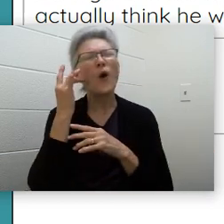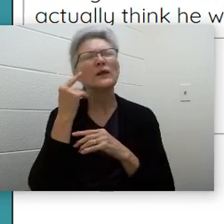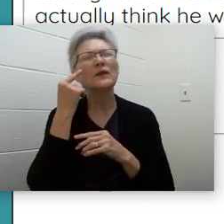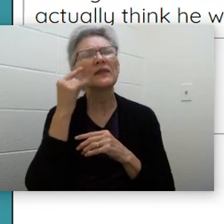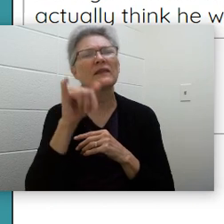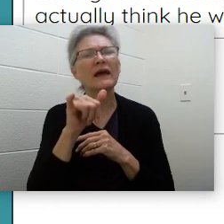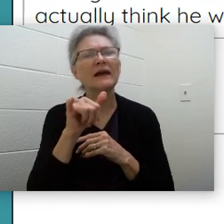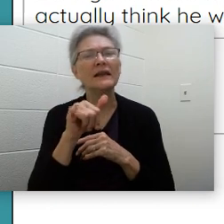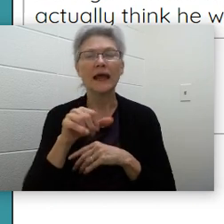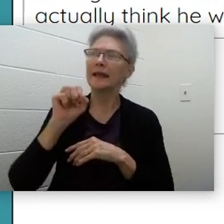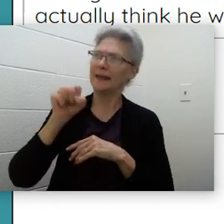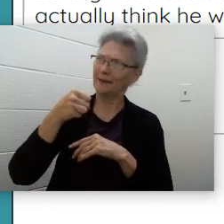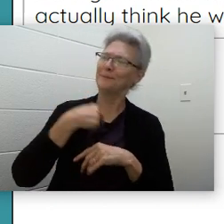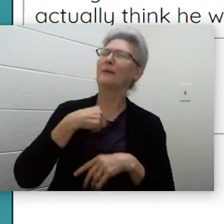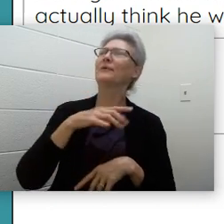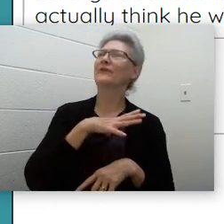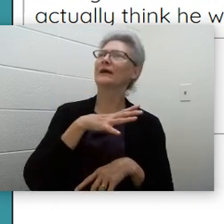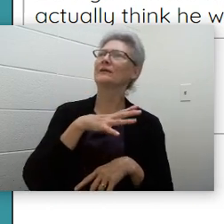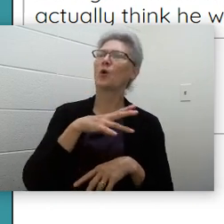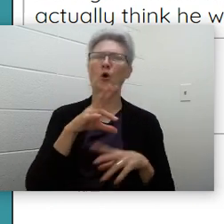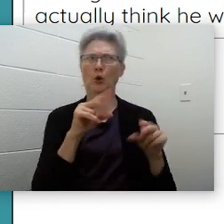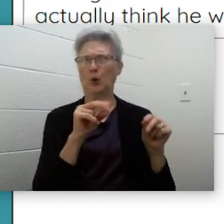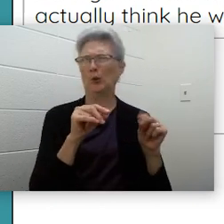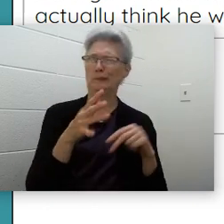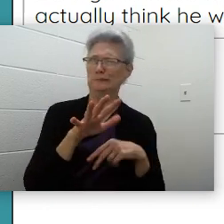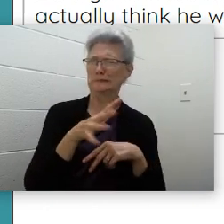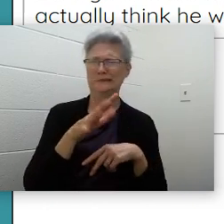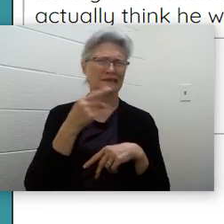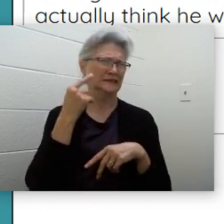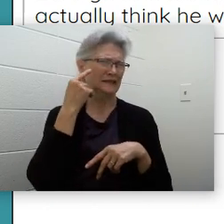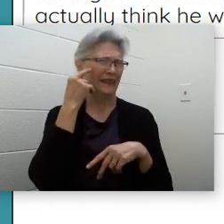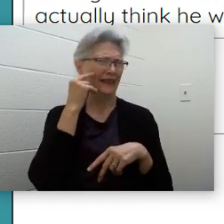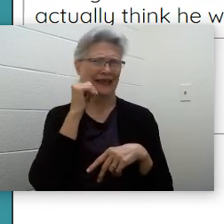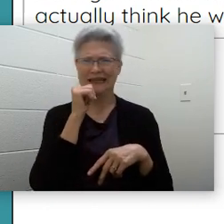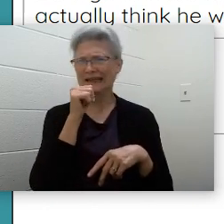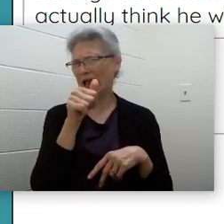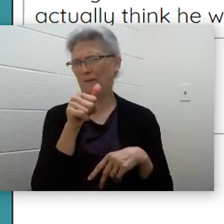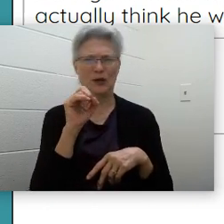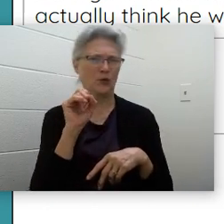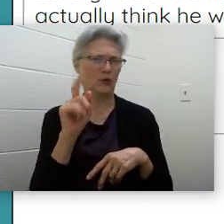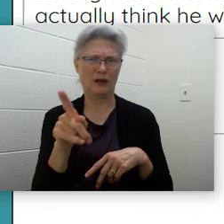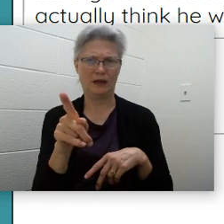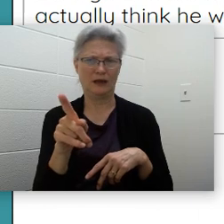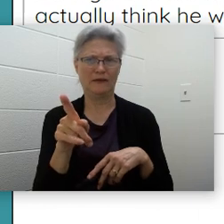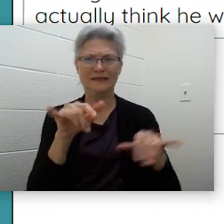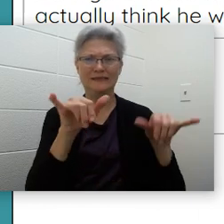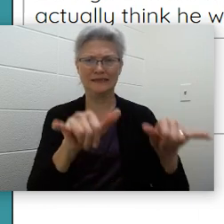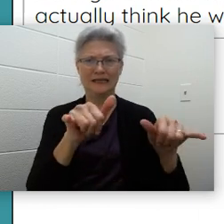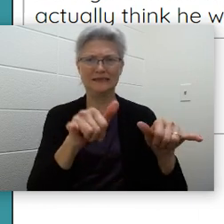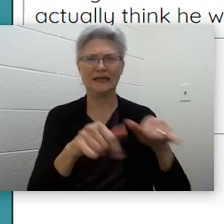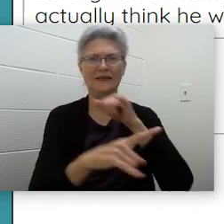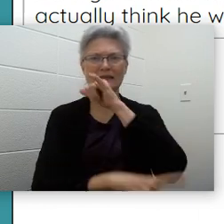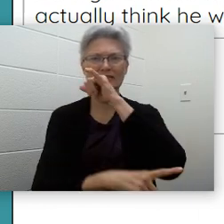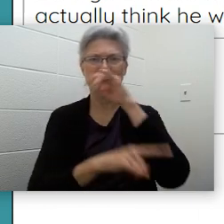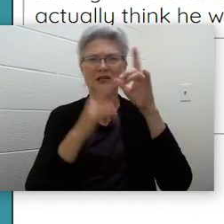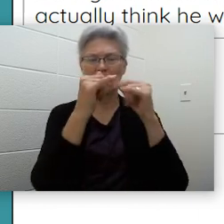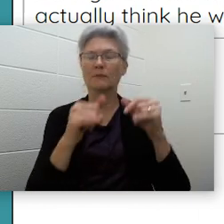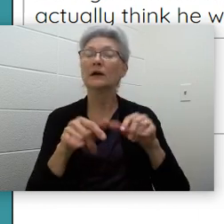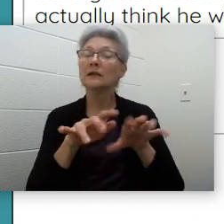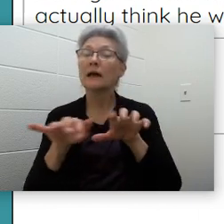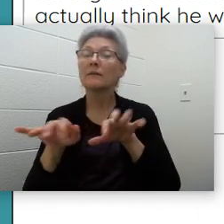you know, yep, Zero will be fine, or, I don't know, Zero might not be fine? All right, type your